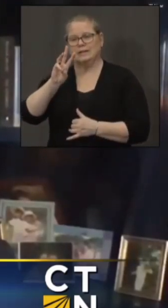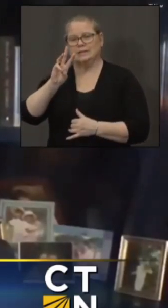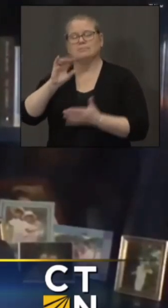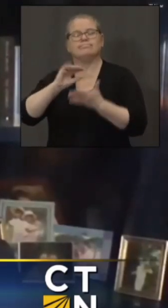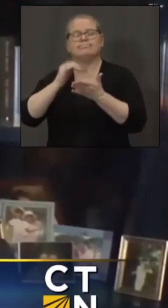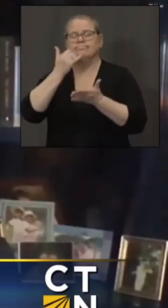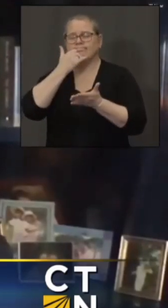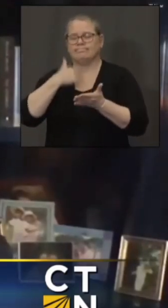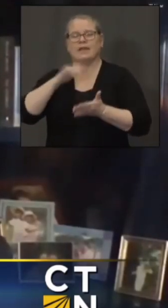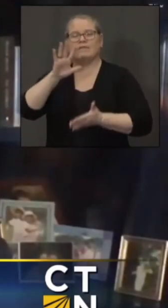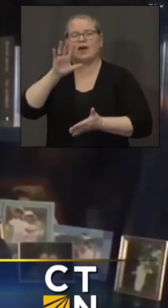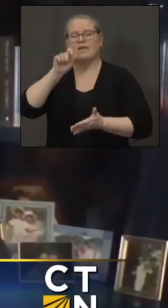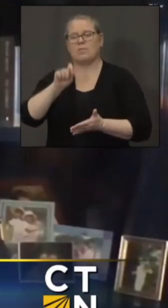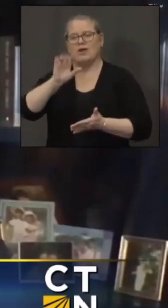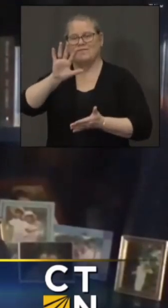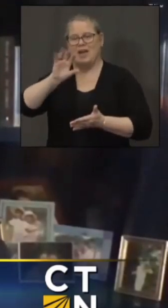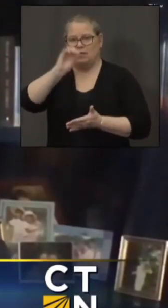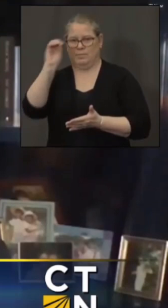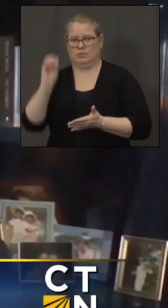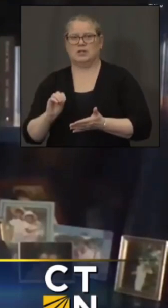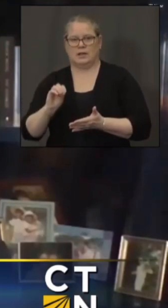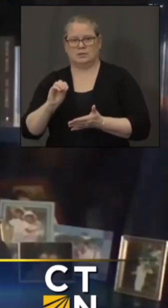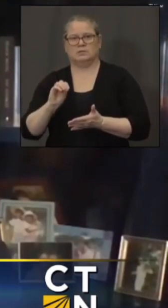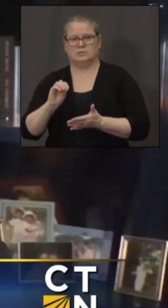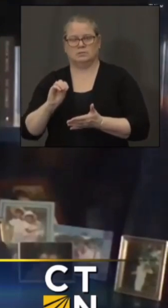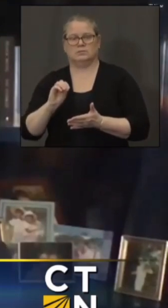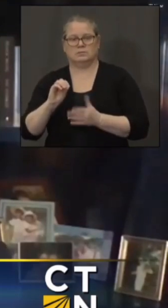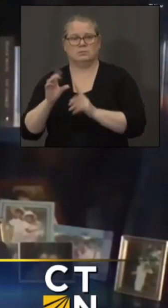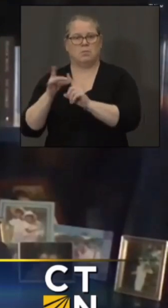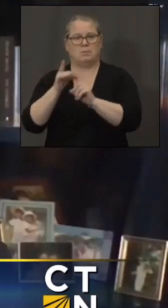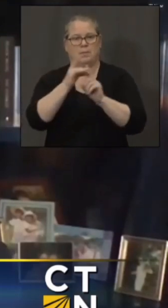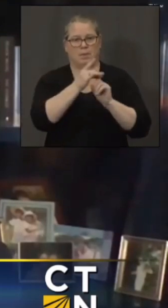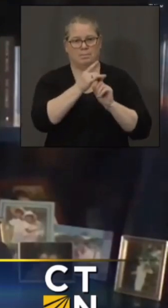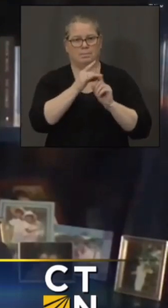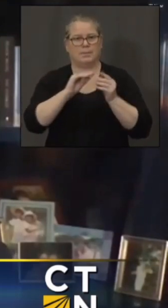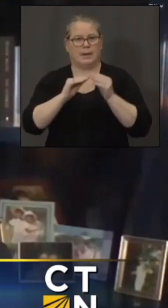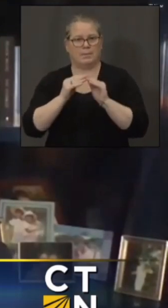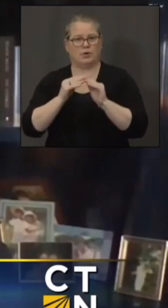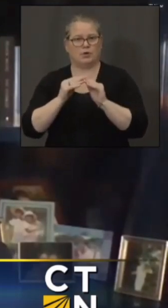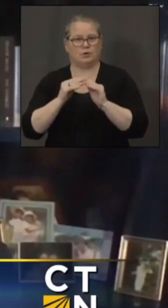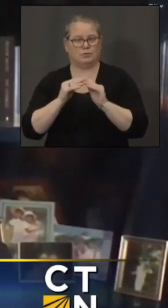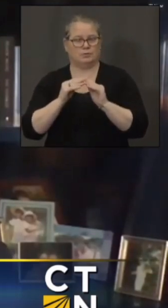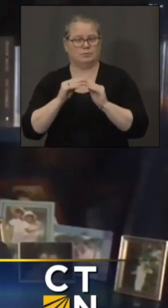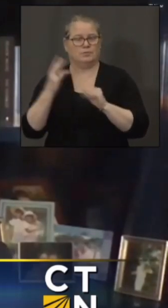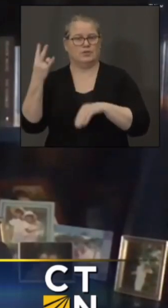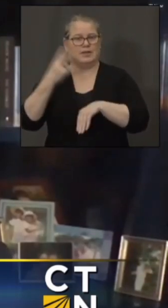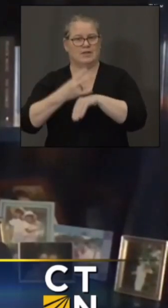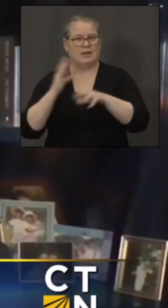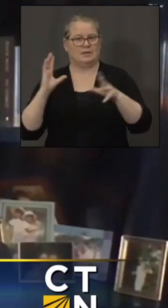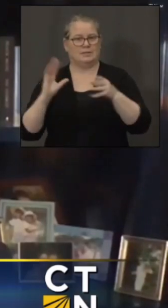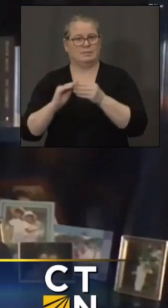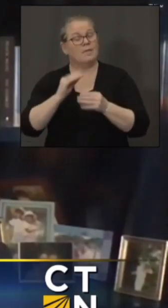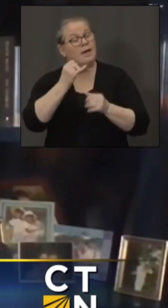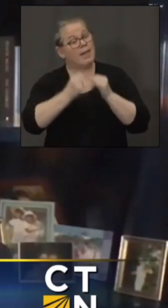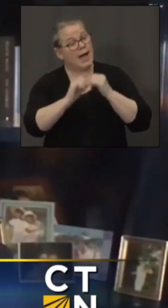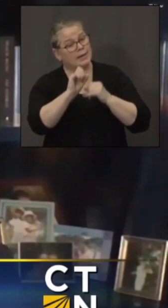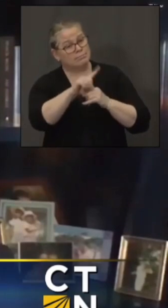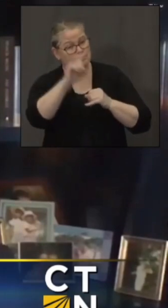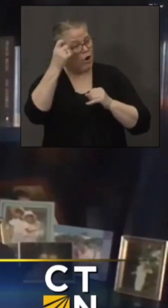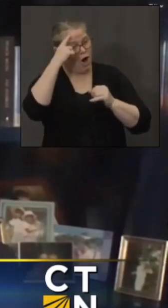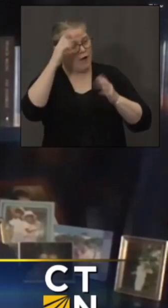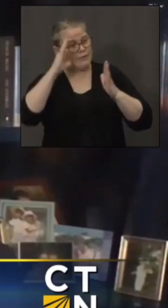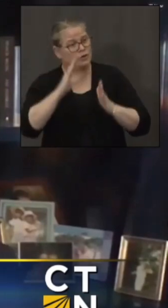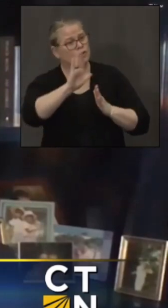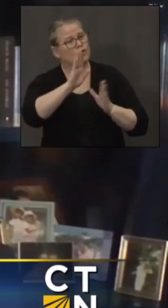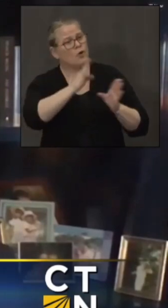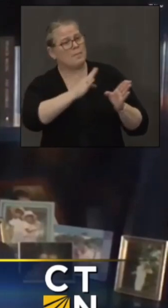5.5. Okay. One last thing, Governor. How are you planning on spending Thanksgiving? Are you making a